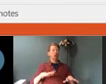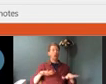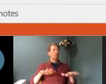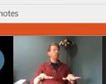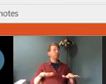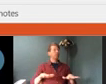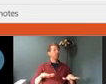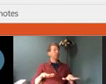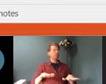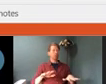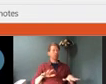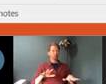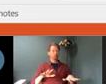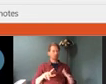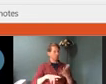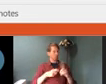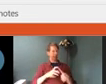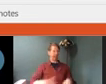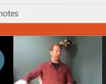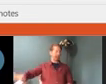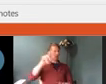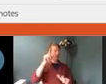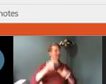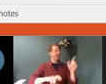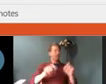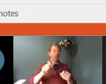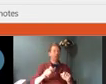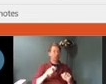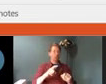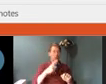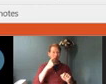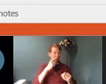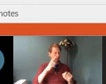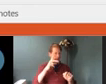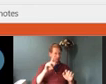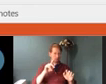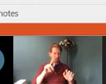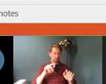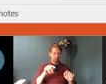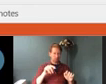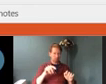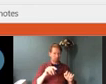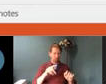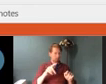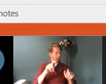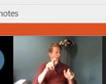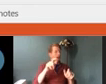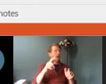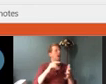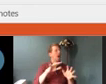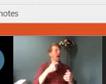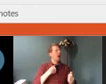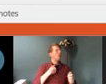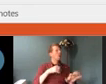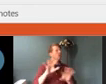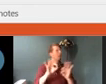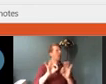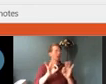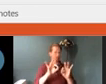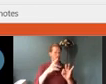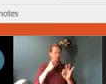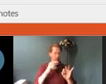British Isles, as you can see in this little map that represents the samples in the study we selected